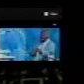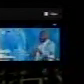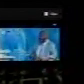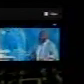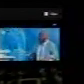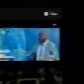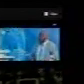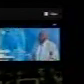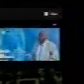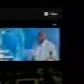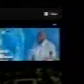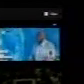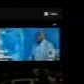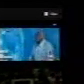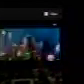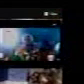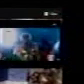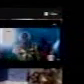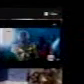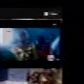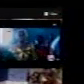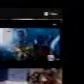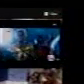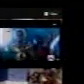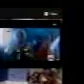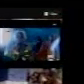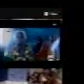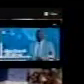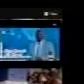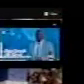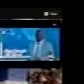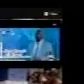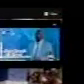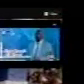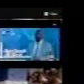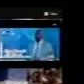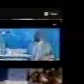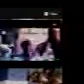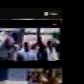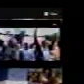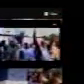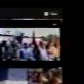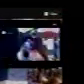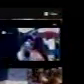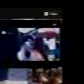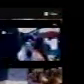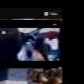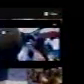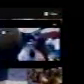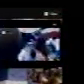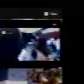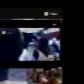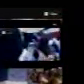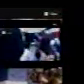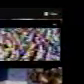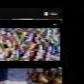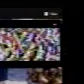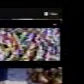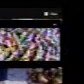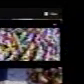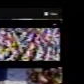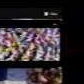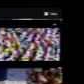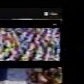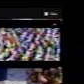groups of people, hospital by individuals. It's because people are hurting. If the church will have